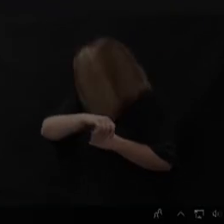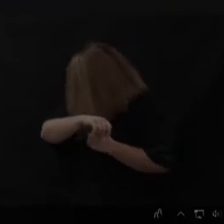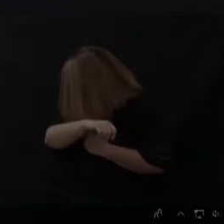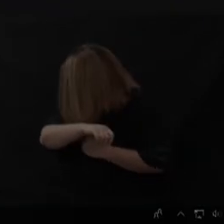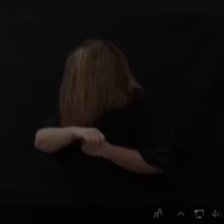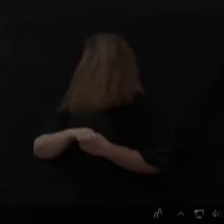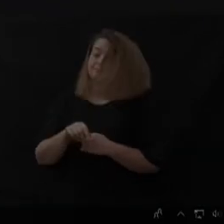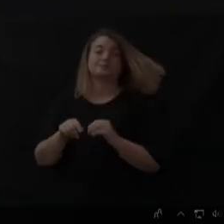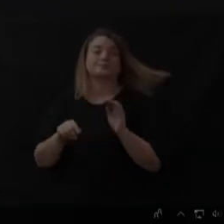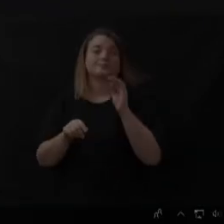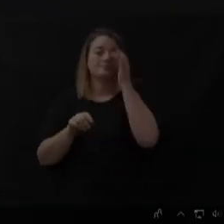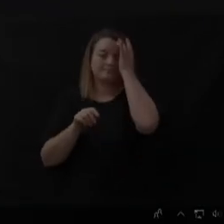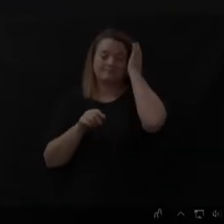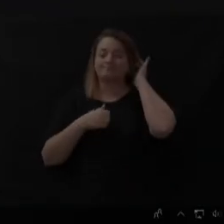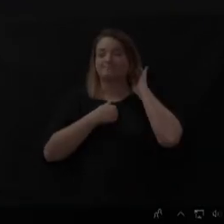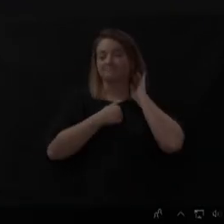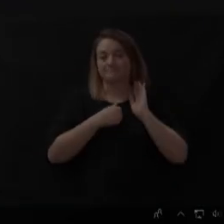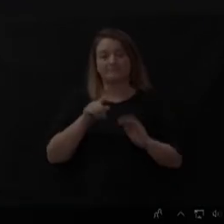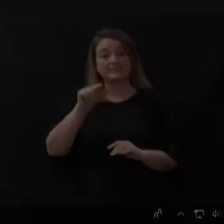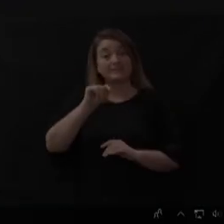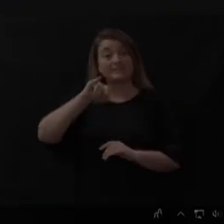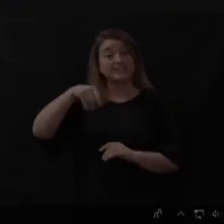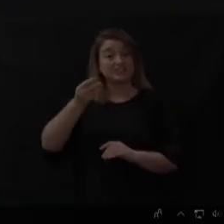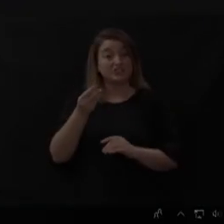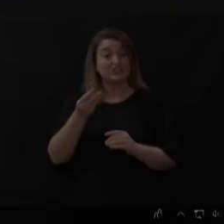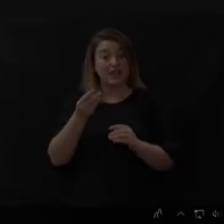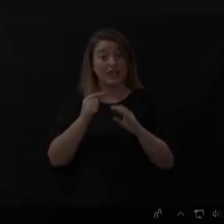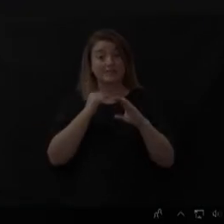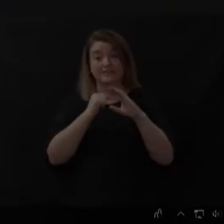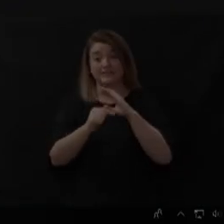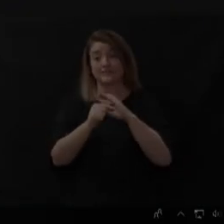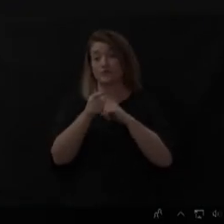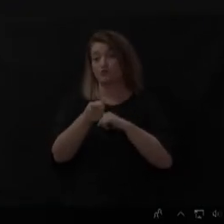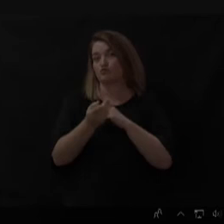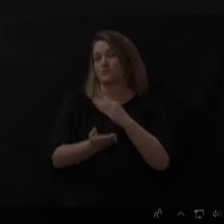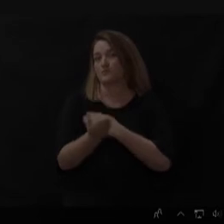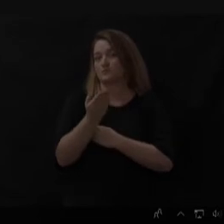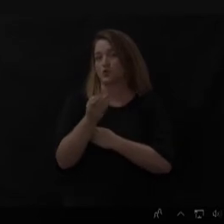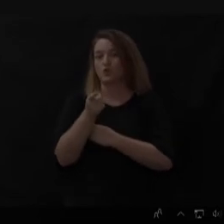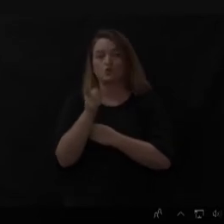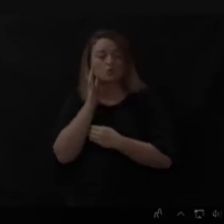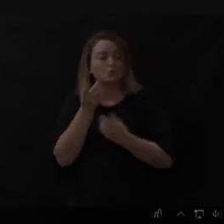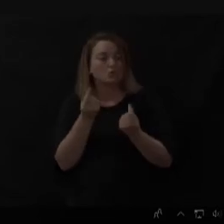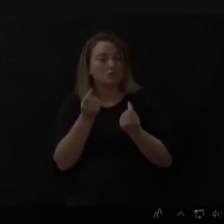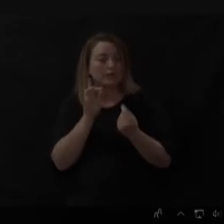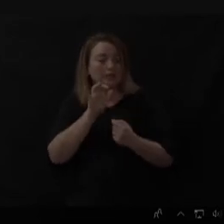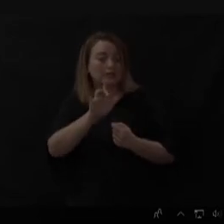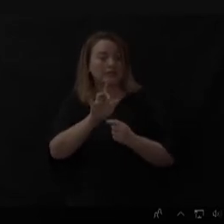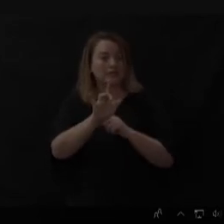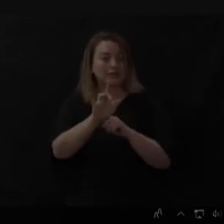So I'll give you a minute to do that, and then you'll click on this syllable pattern sorting game.